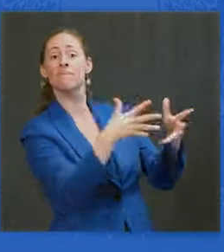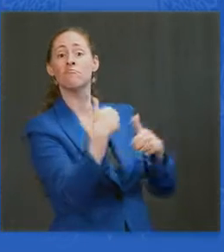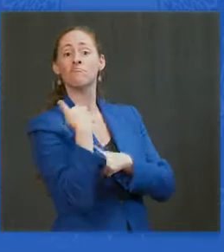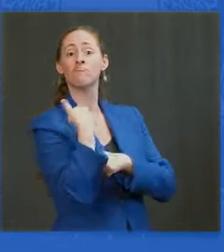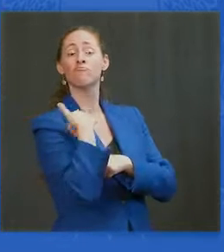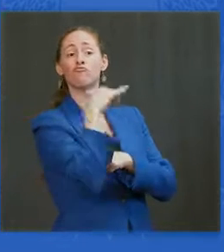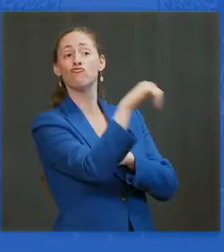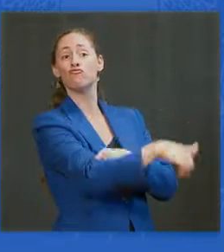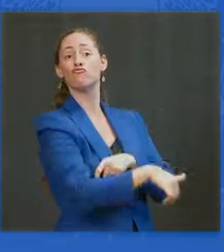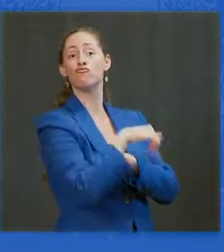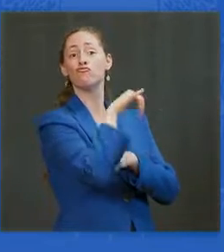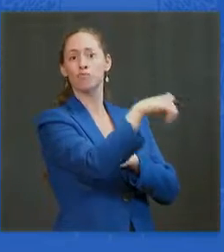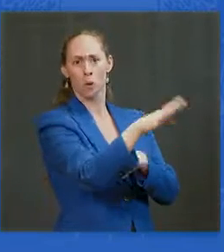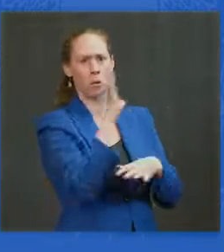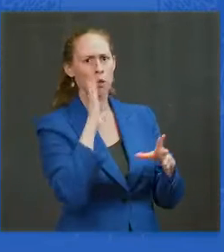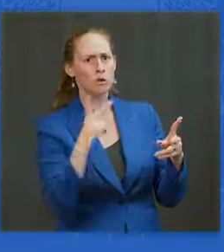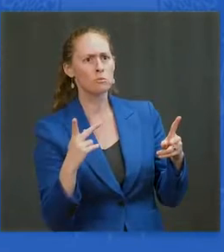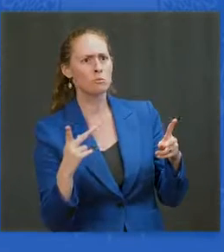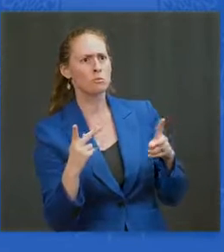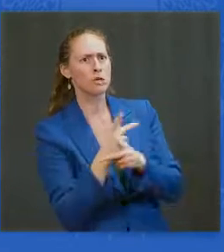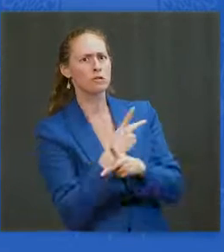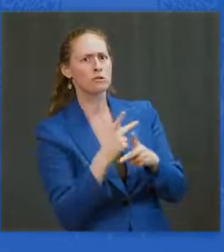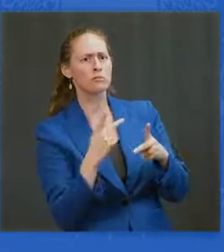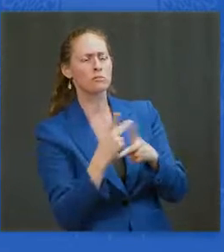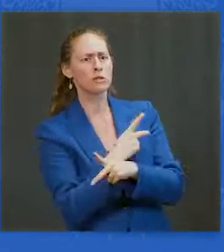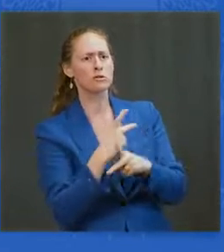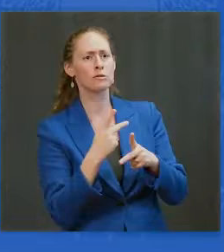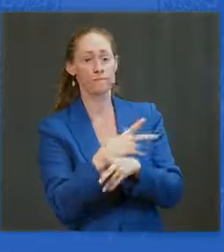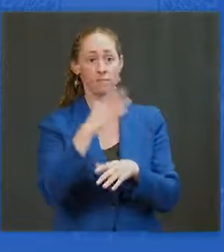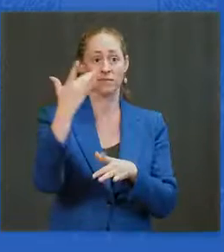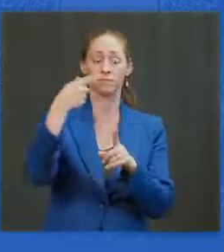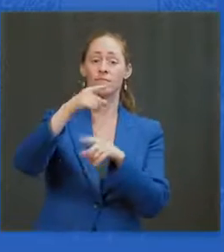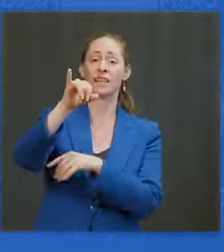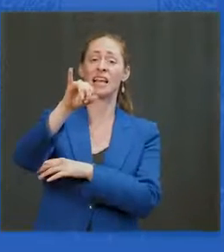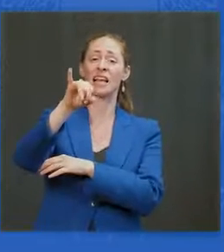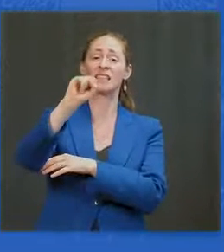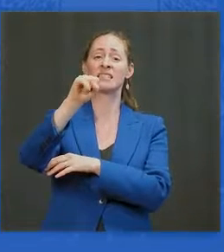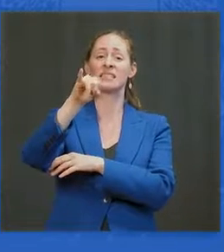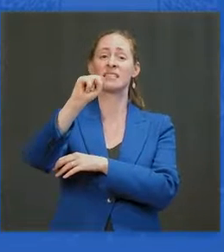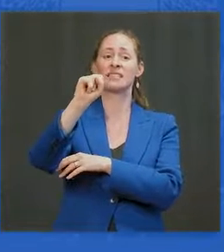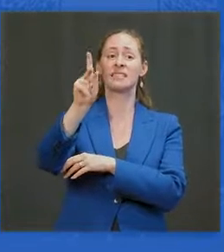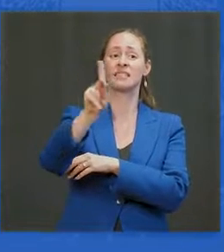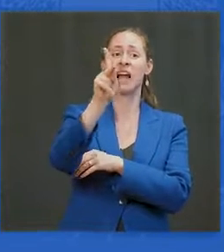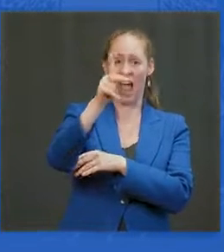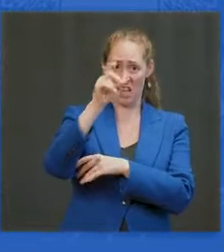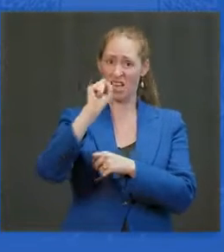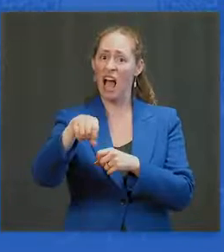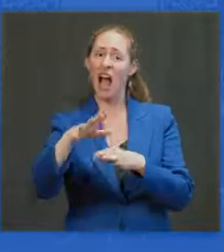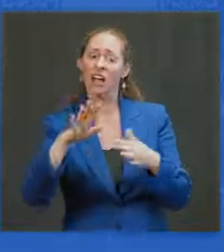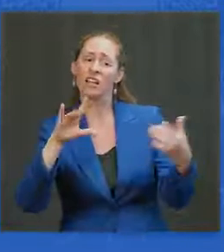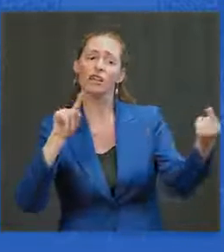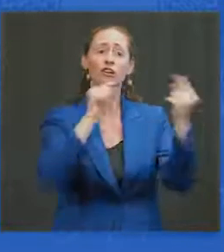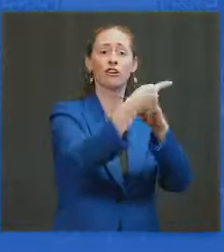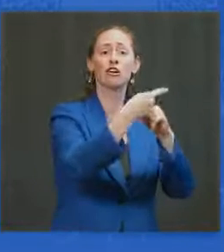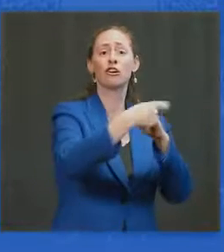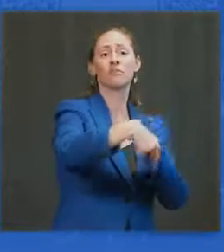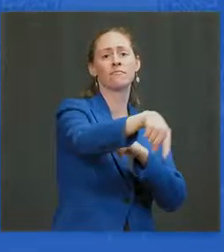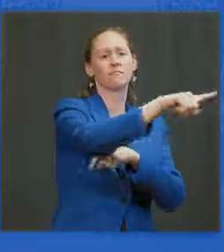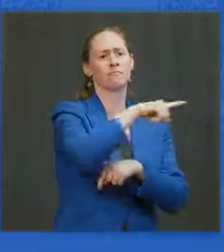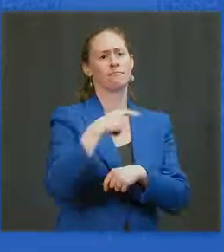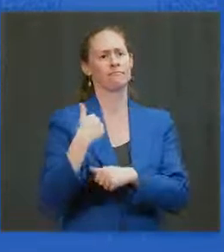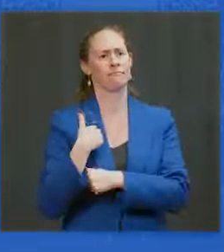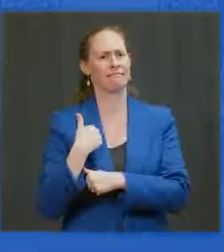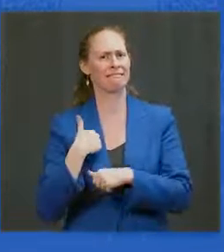risk of an attack by a terrorist group known as ISIS-K, an ISIS affiliate in Afghanistan, which is a sworn enemy of